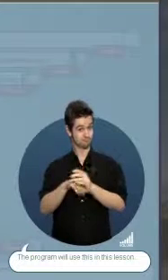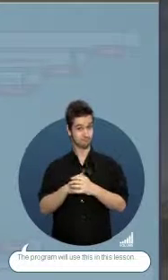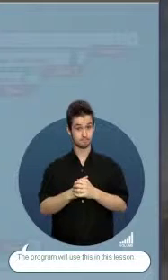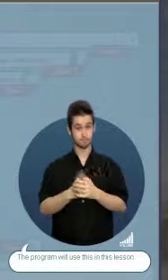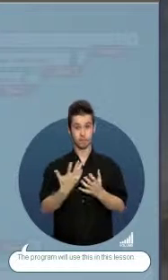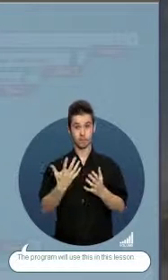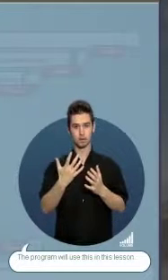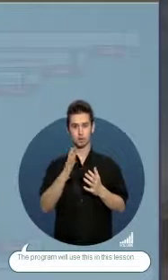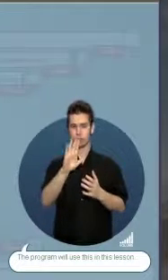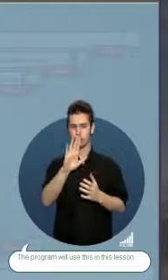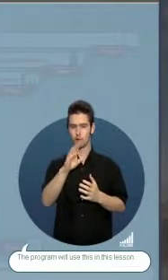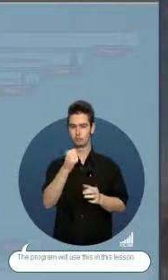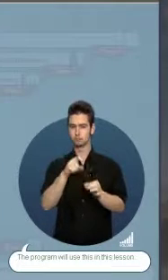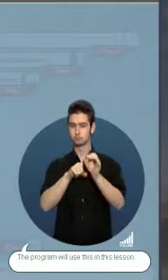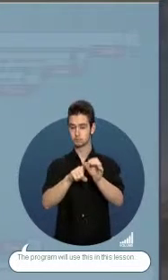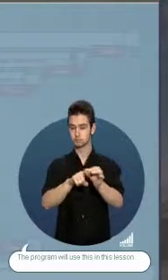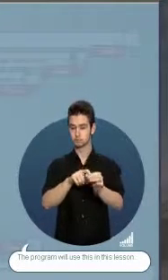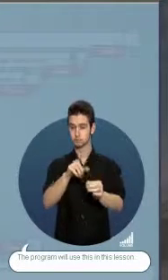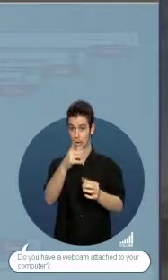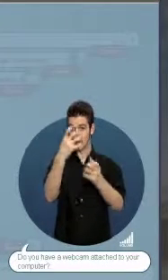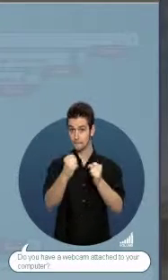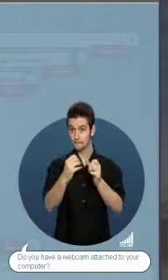lesson.